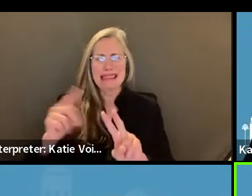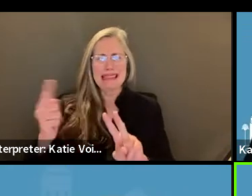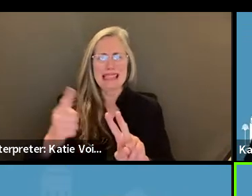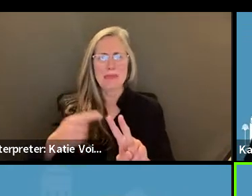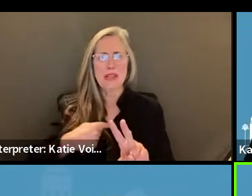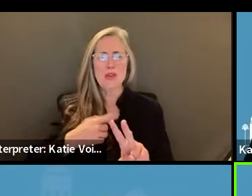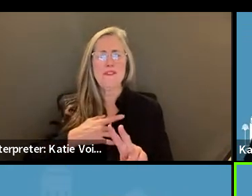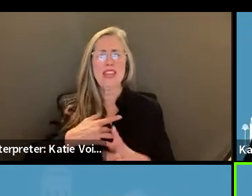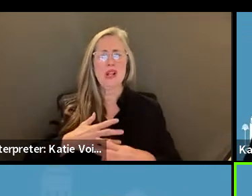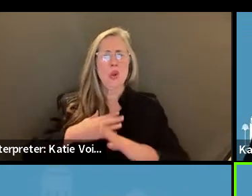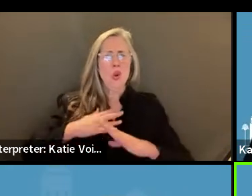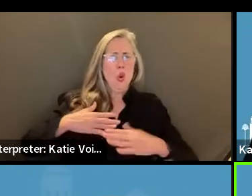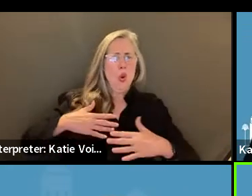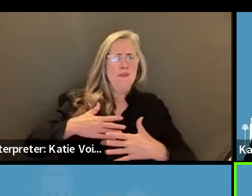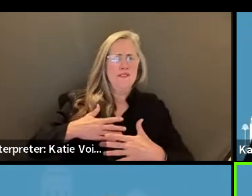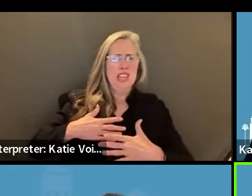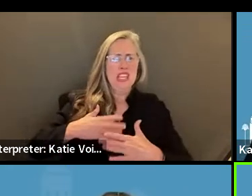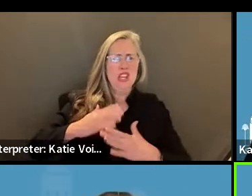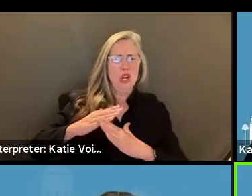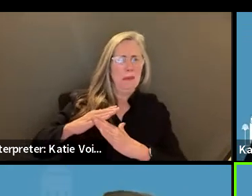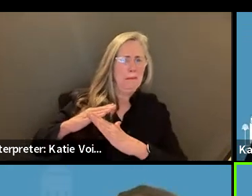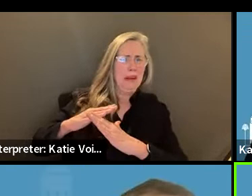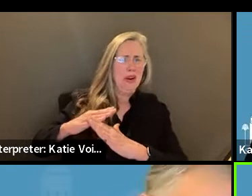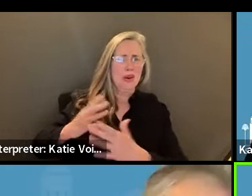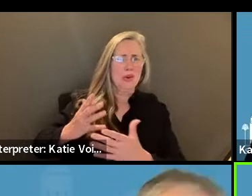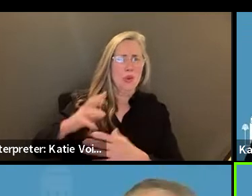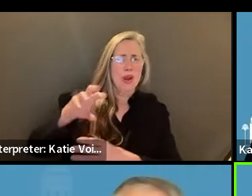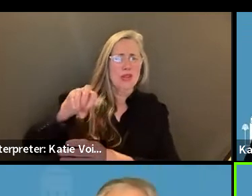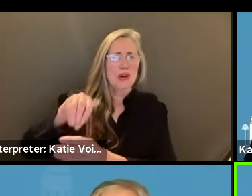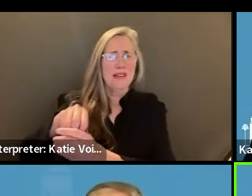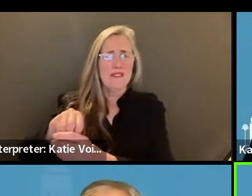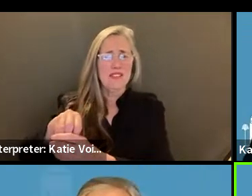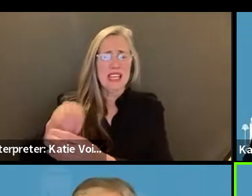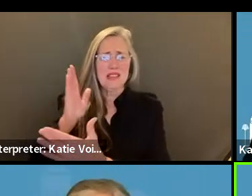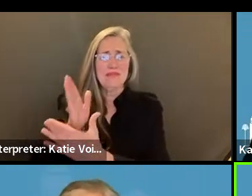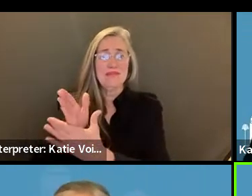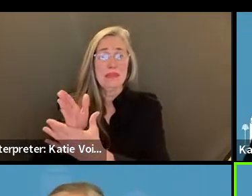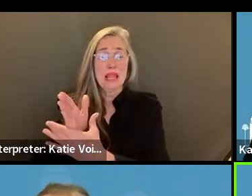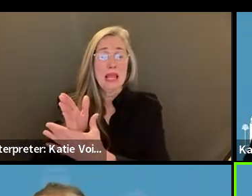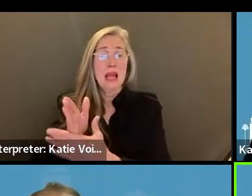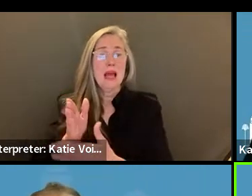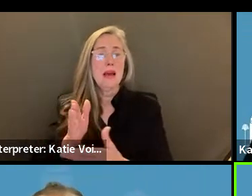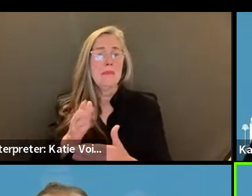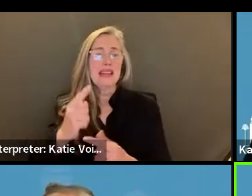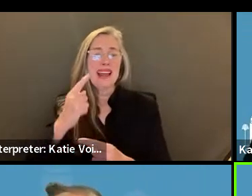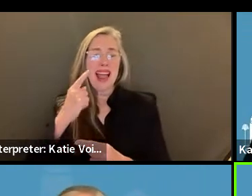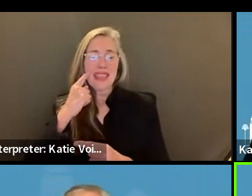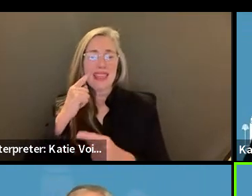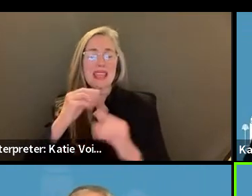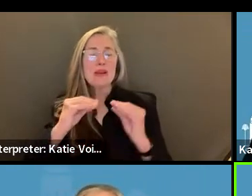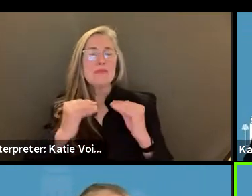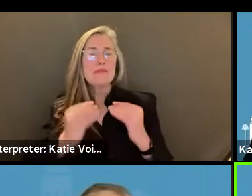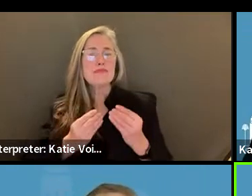intervening. So providing the knowledge set, I think, helps get us a little bit of the way, but it's also providing